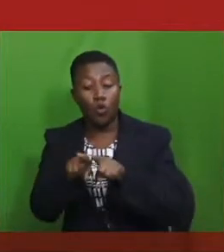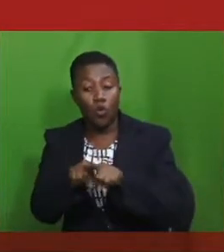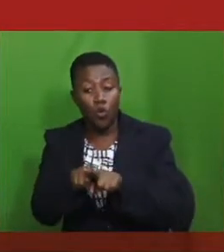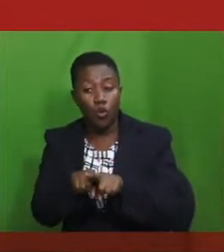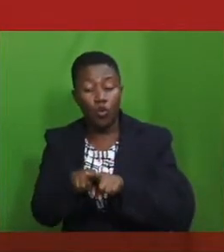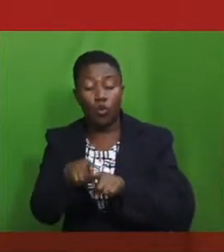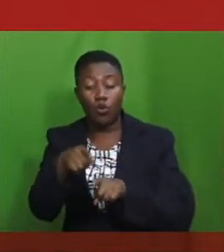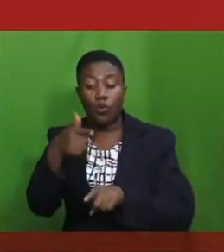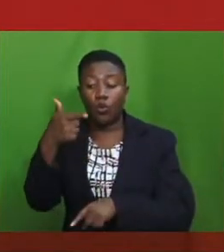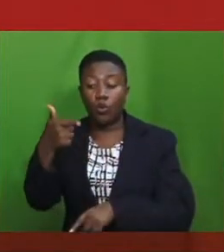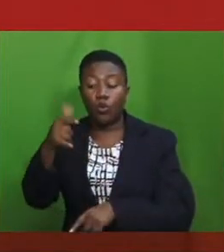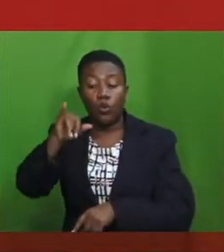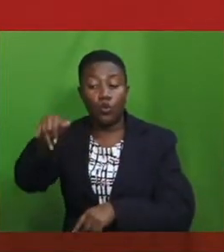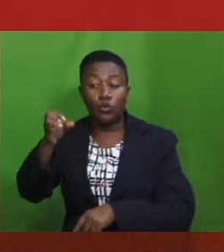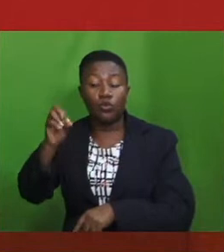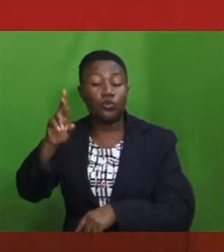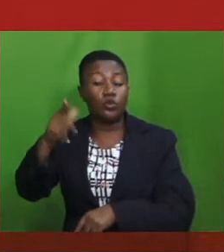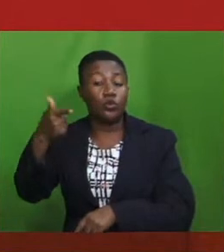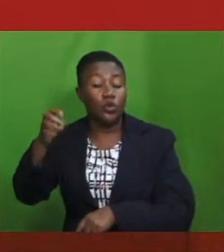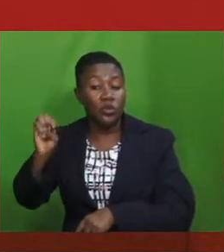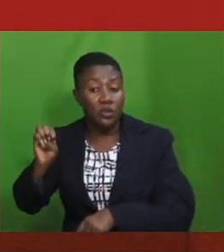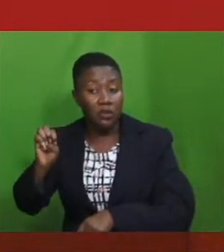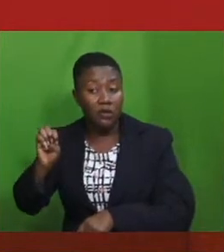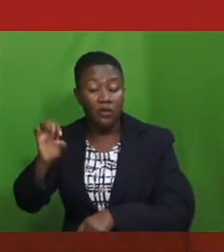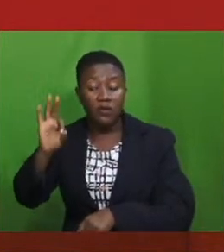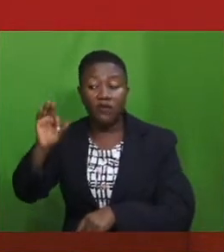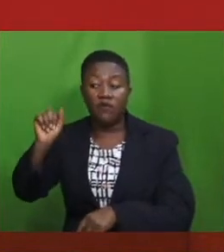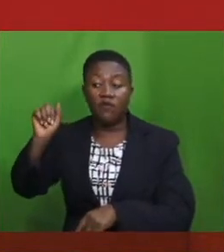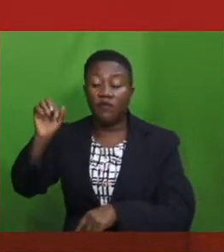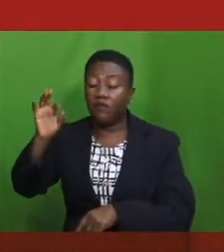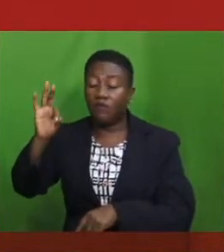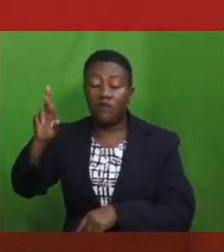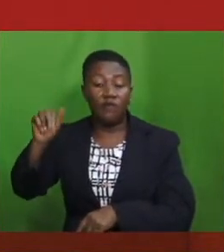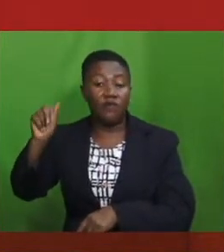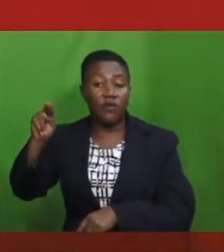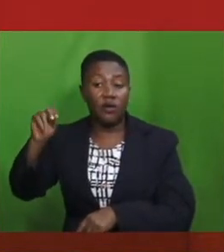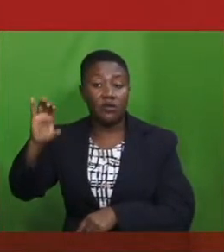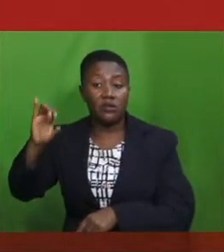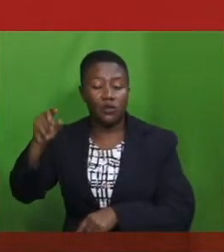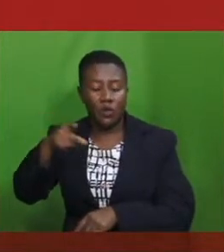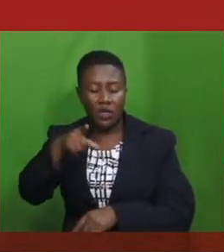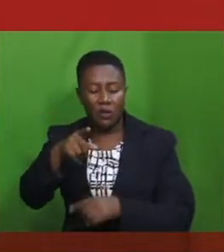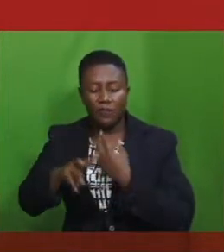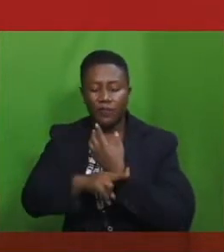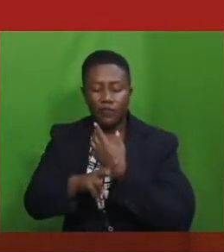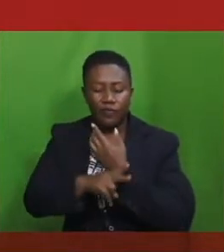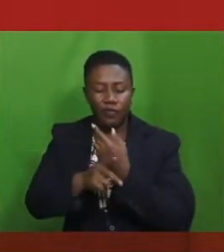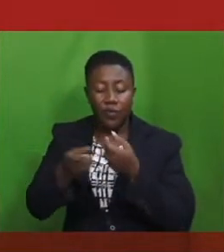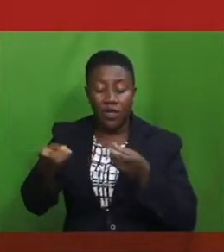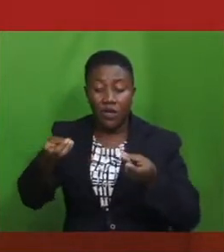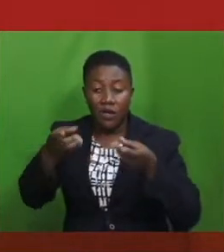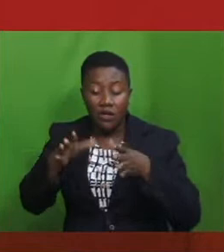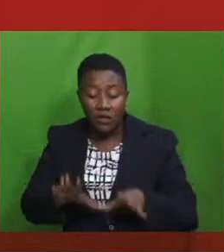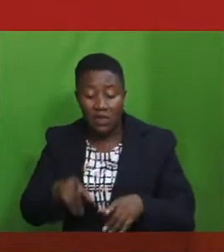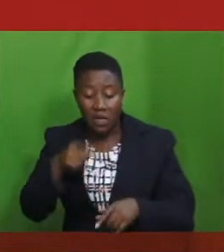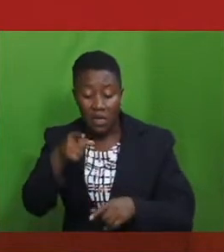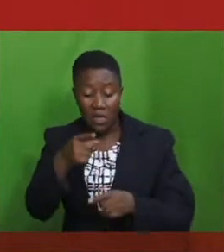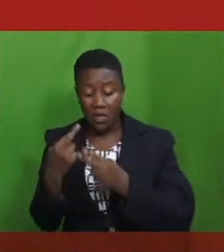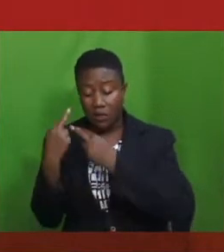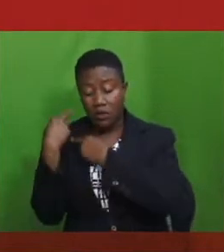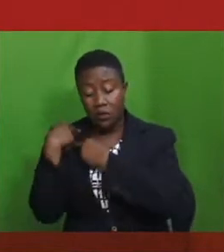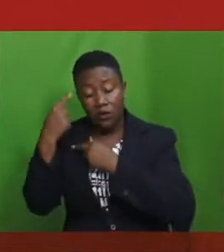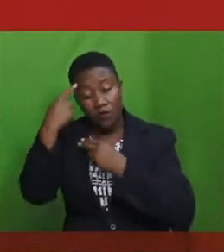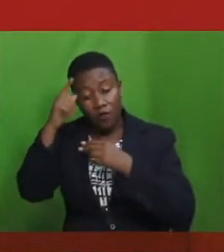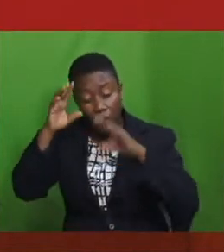Jorge Francisco Silveira, Assistant Director of the President's Ceremonial of